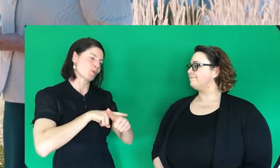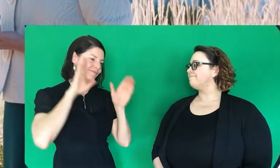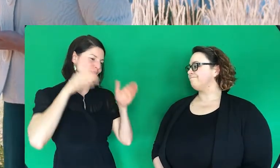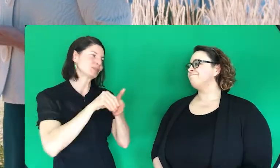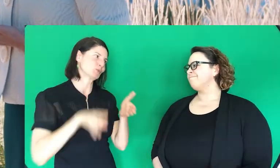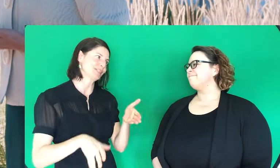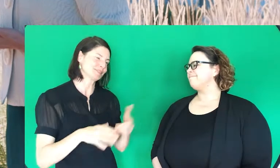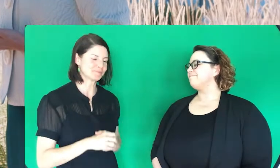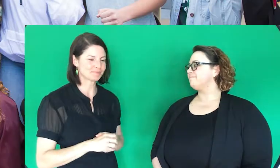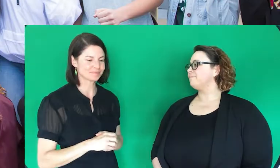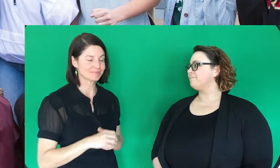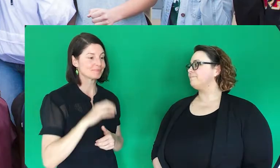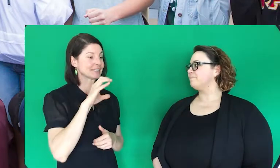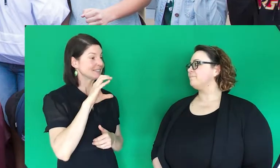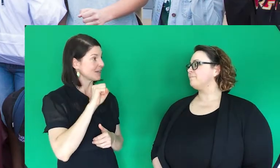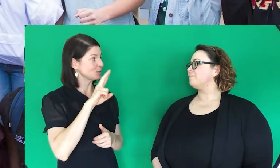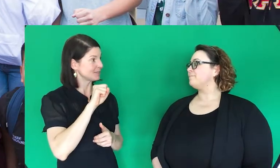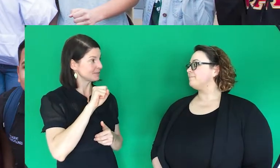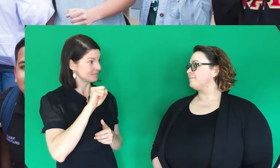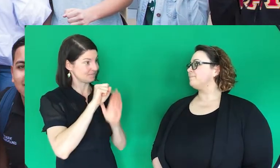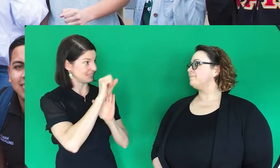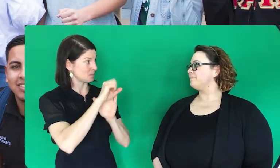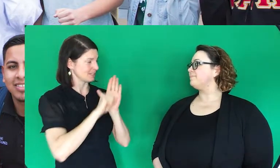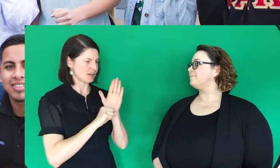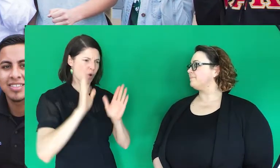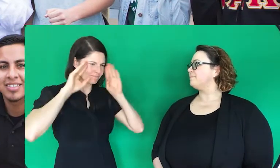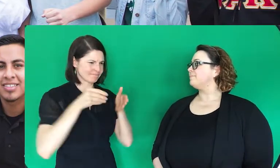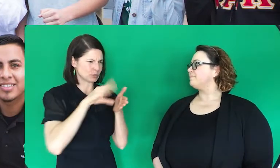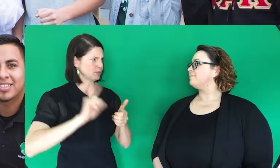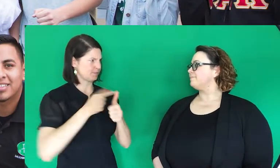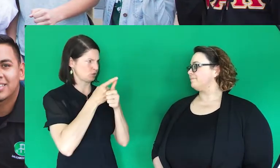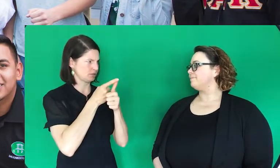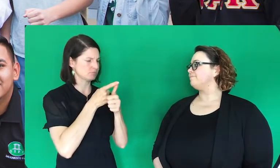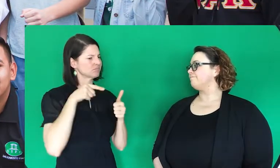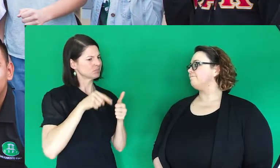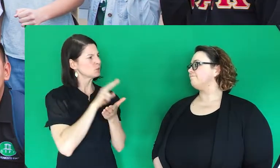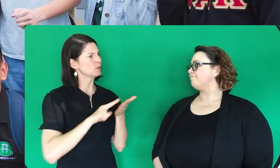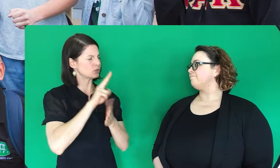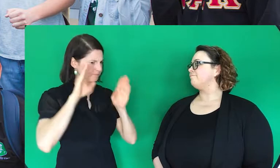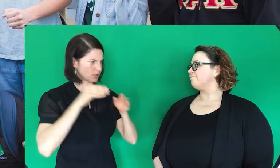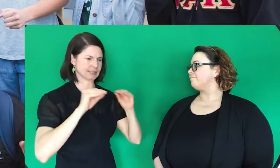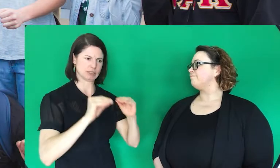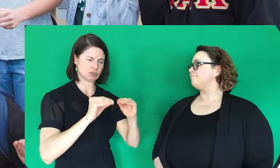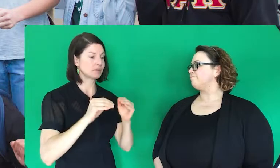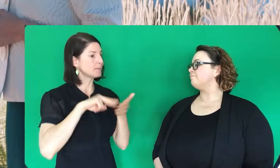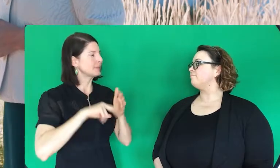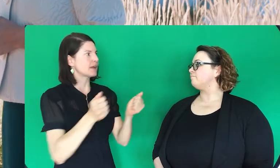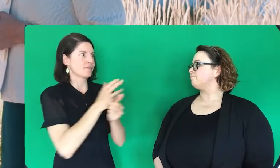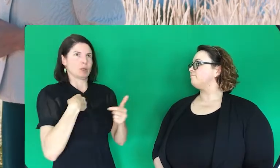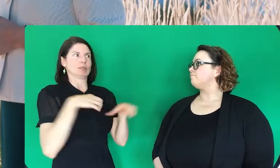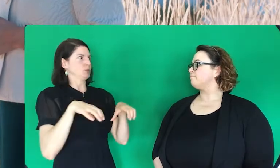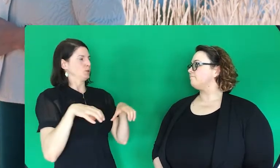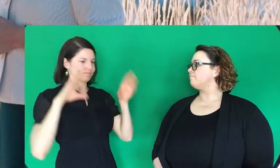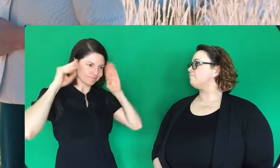of course, is students. Sacramento State always puts students first. And as a teaching university, first and foremost,